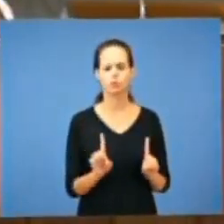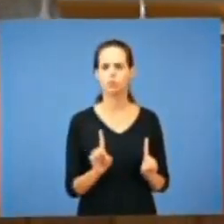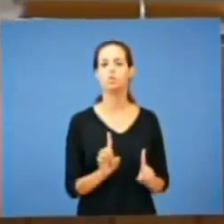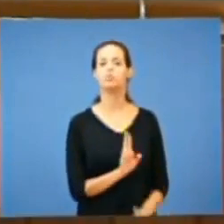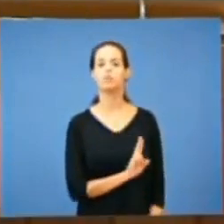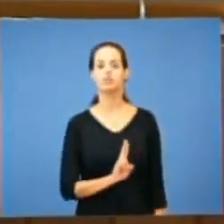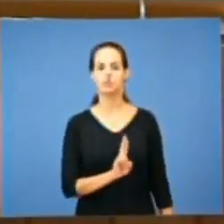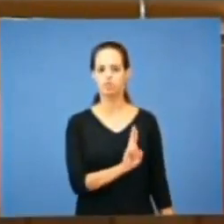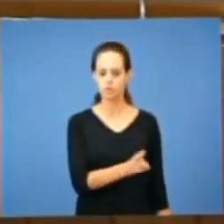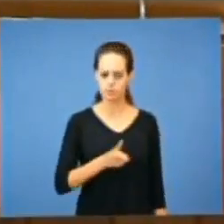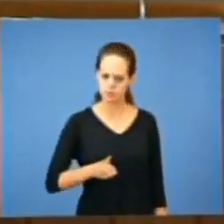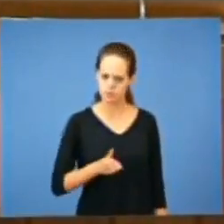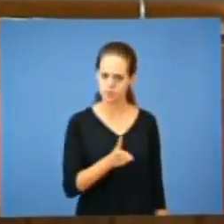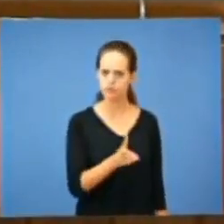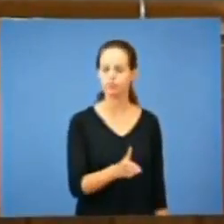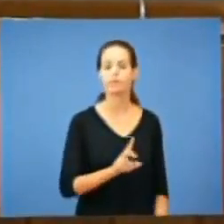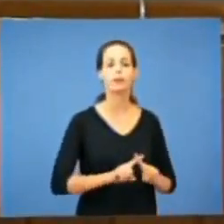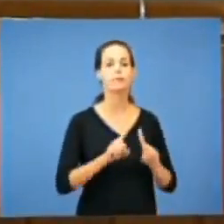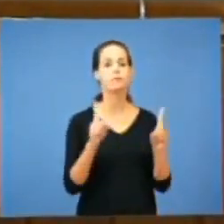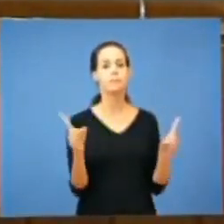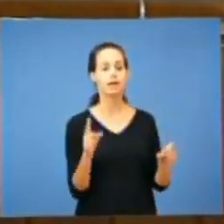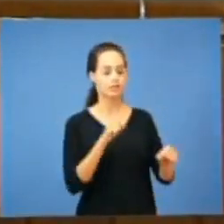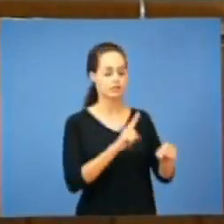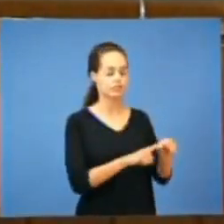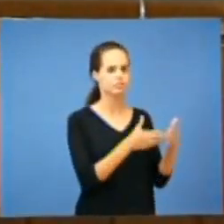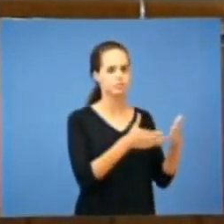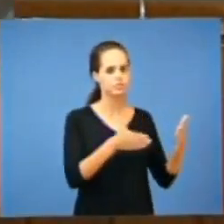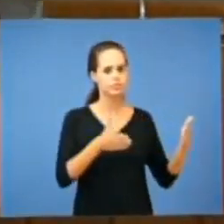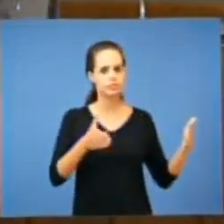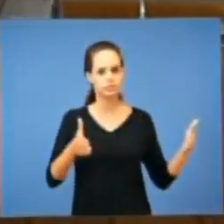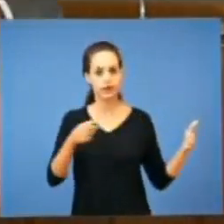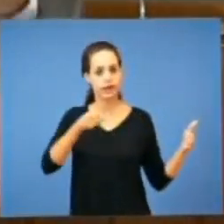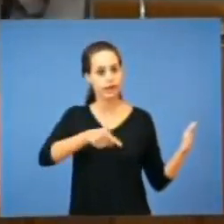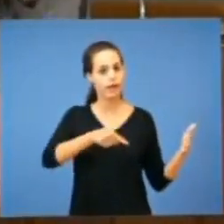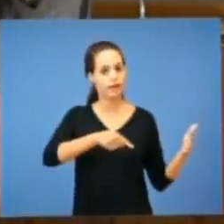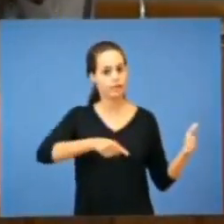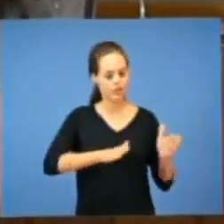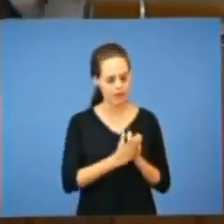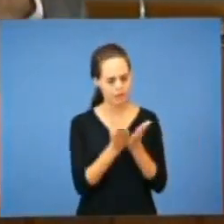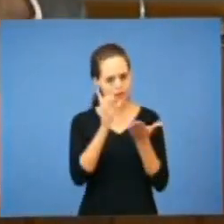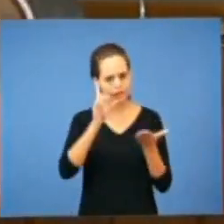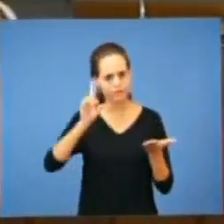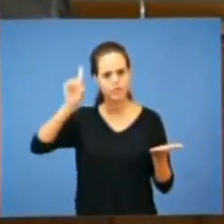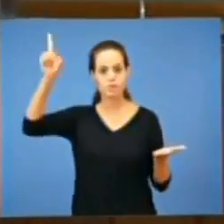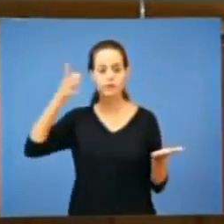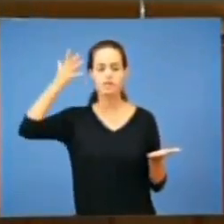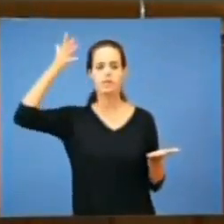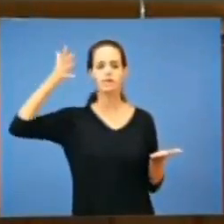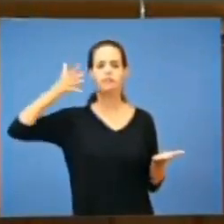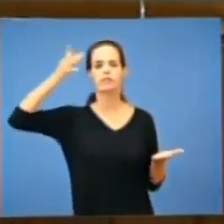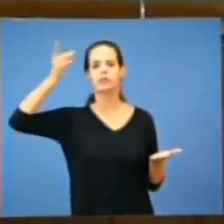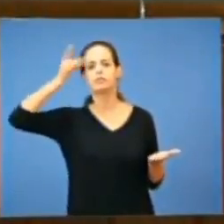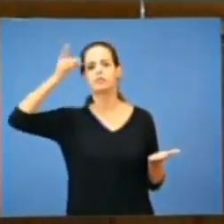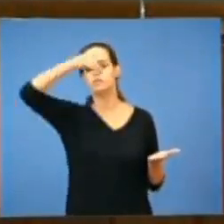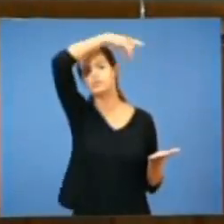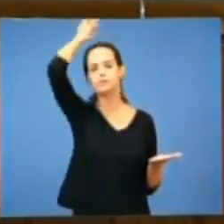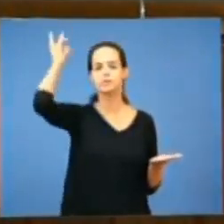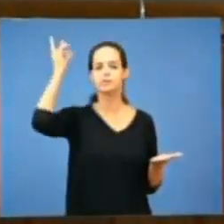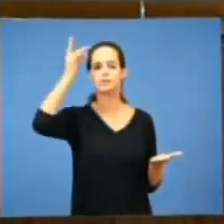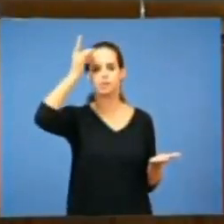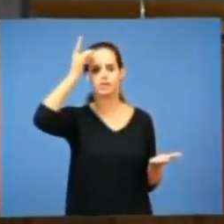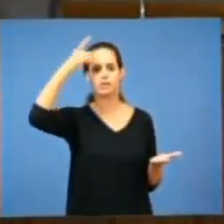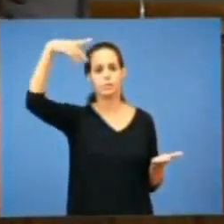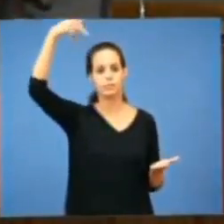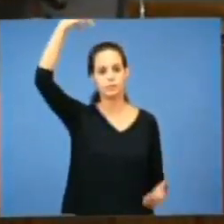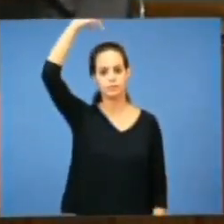teaching, they wanted to keep, they wanted to maintain. And at that time, there was a church that was dictated by the Holy Spirit